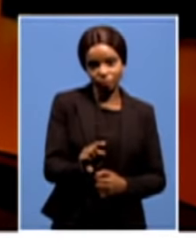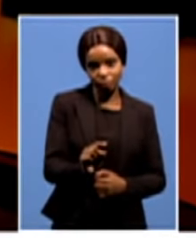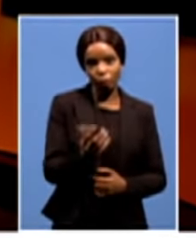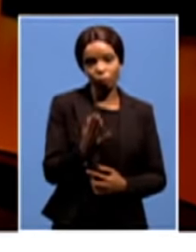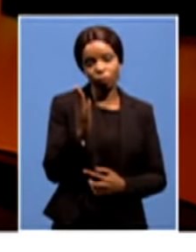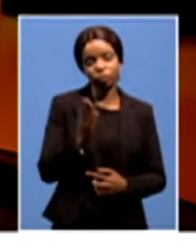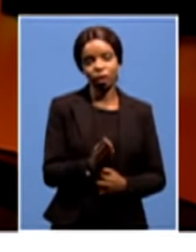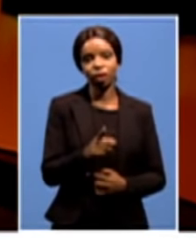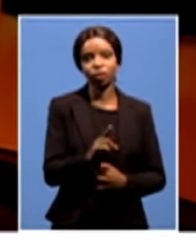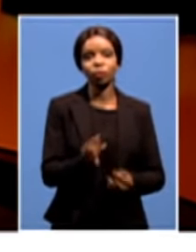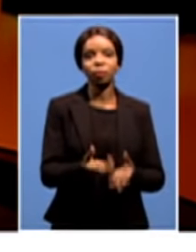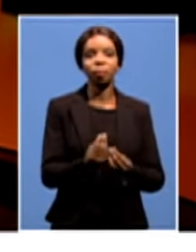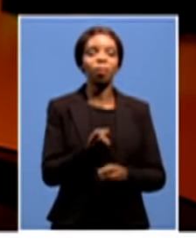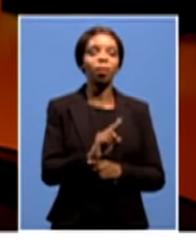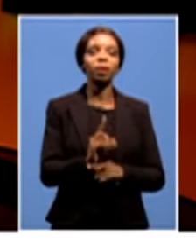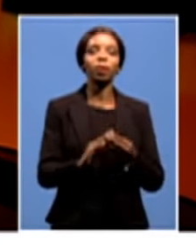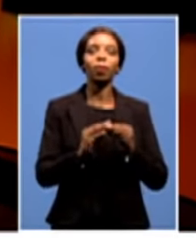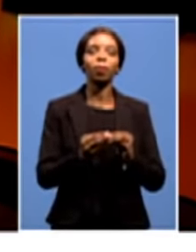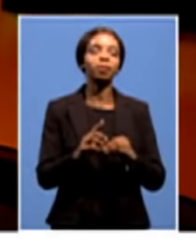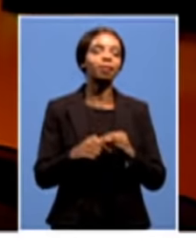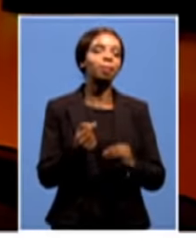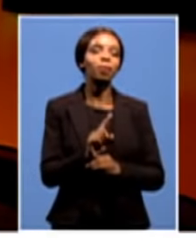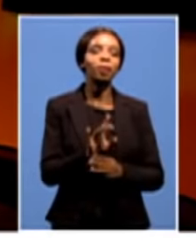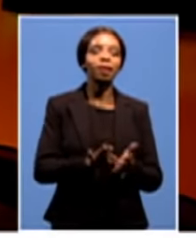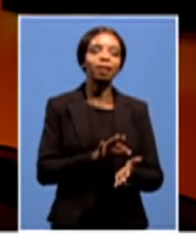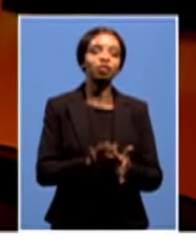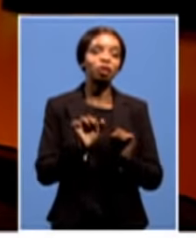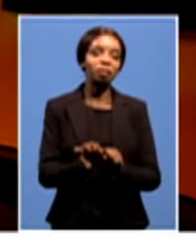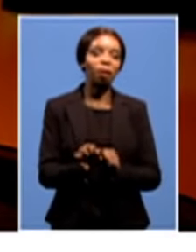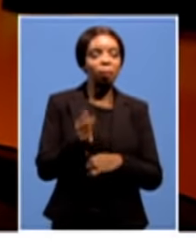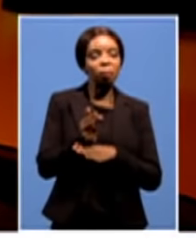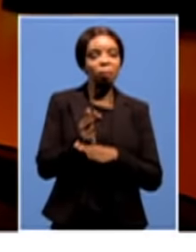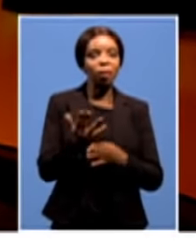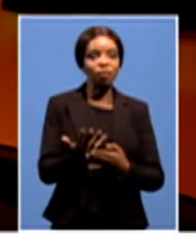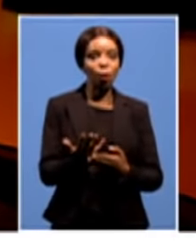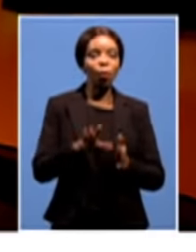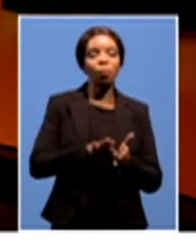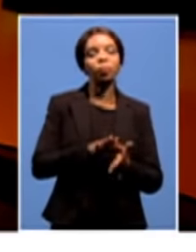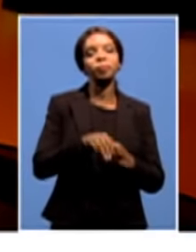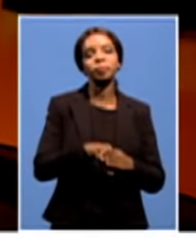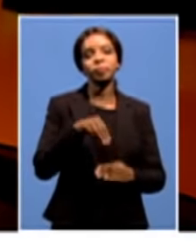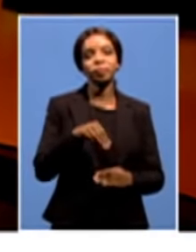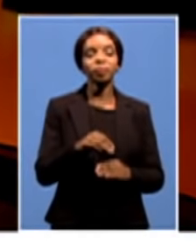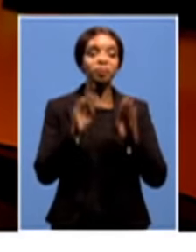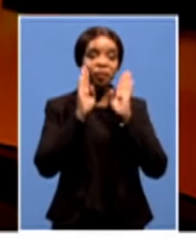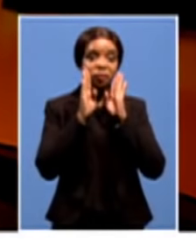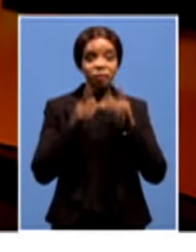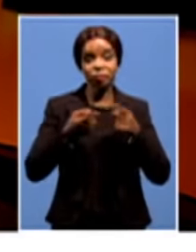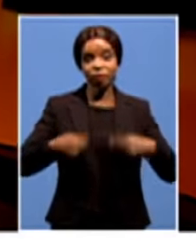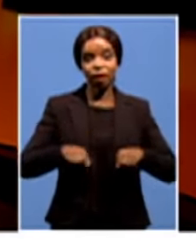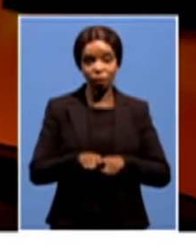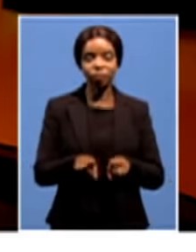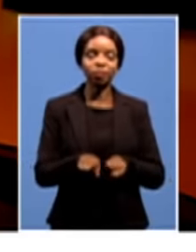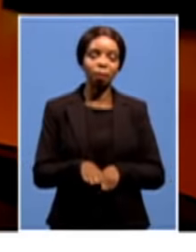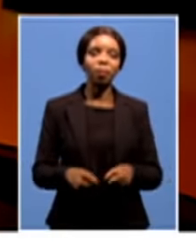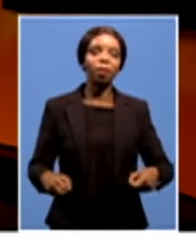sabcnews.com/election is where you can find information about the SABC's election coverage. Our Facebook and Twitter, of course, are the platforms to engage